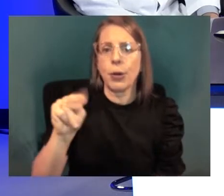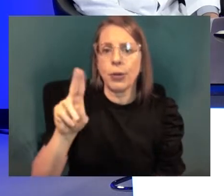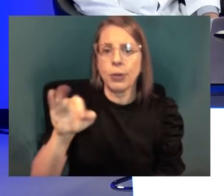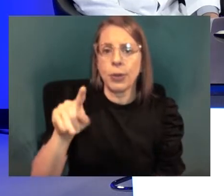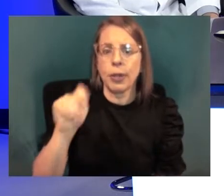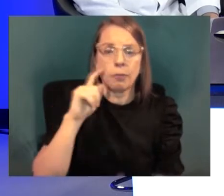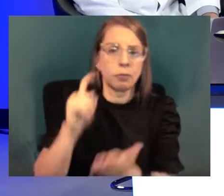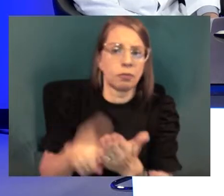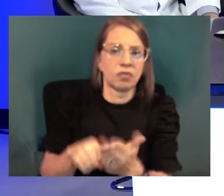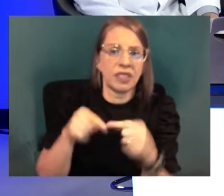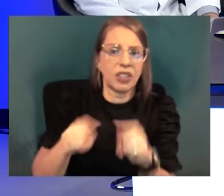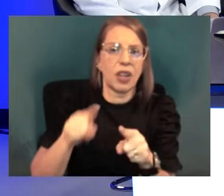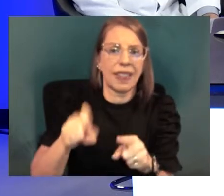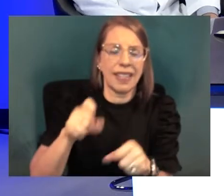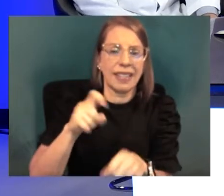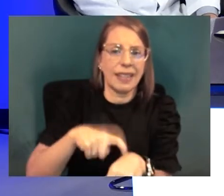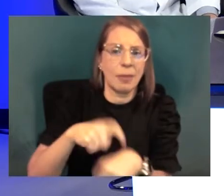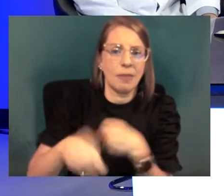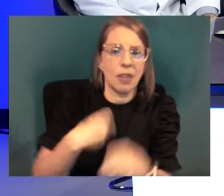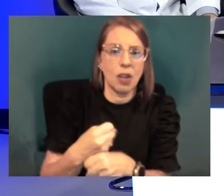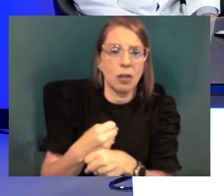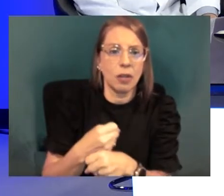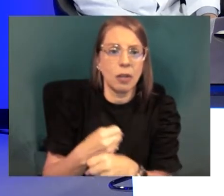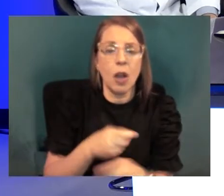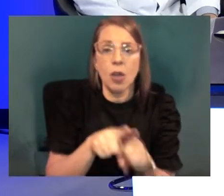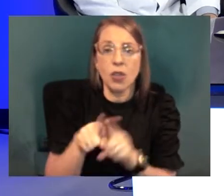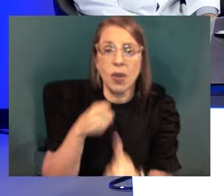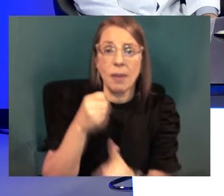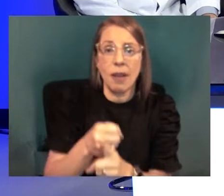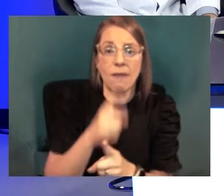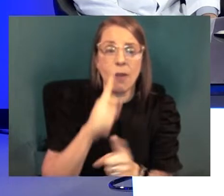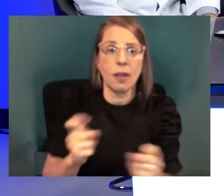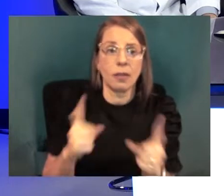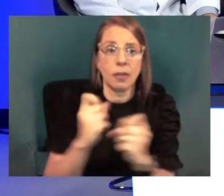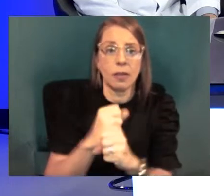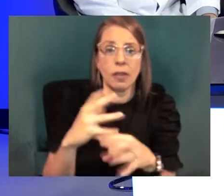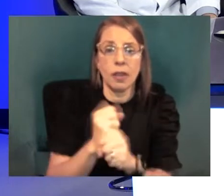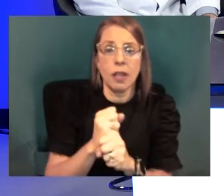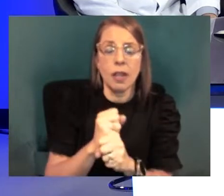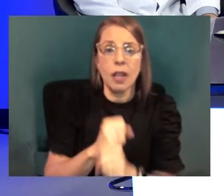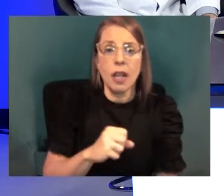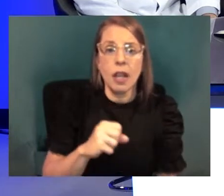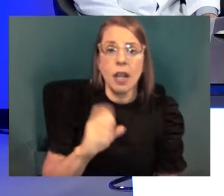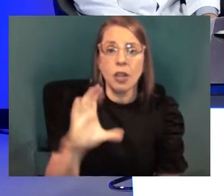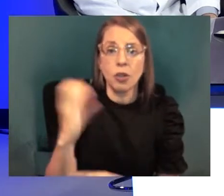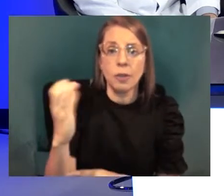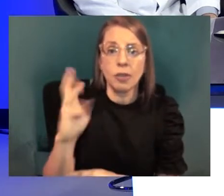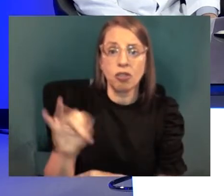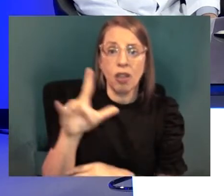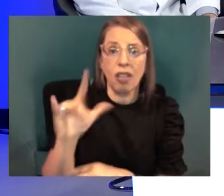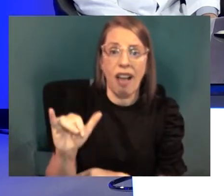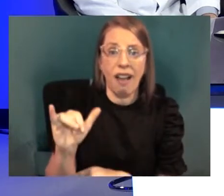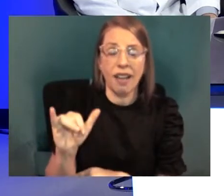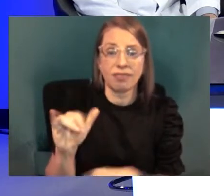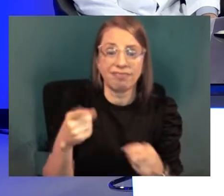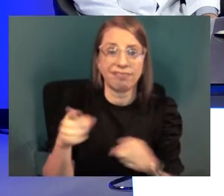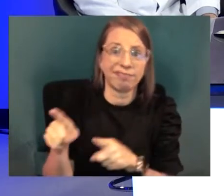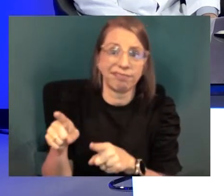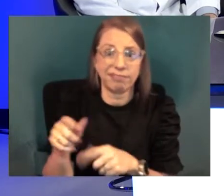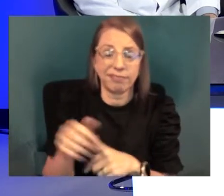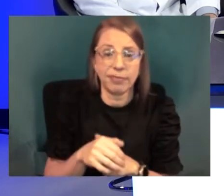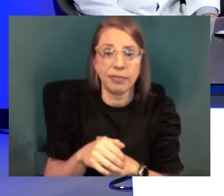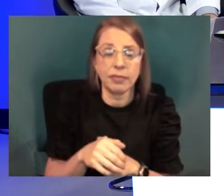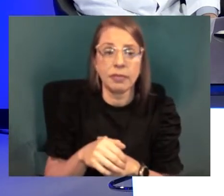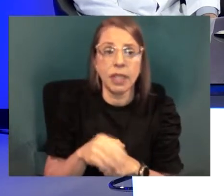of fireworks. So it's really the Christmas in July for our burn units across the country and including us. We see this every year.